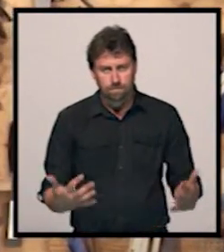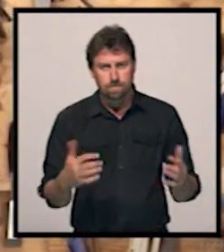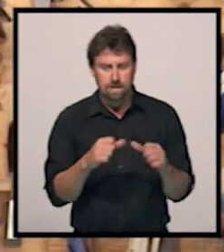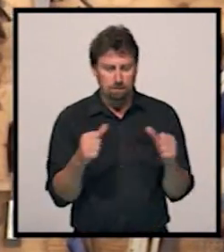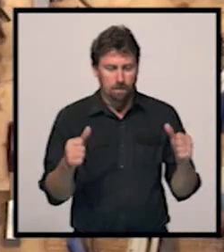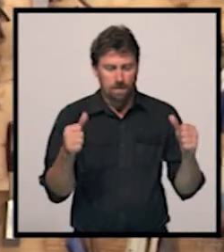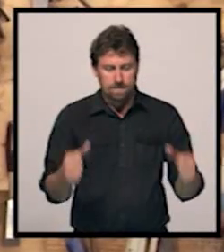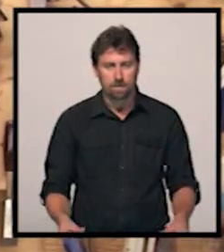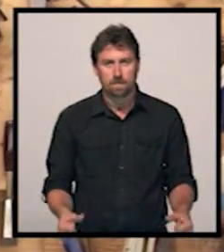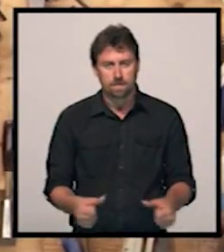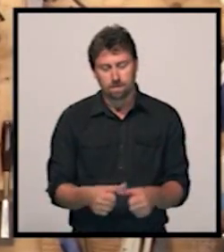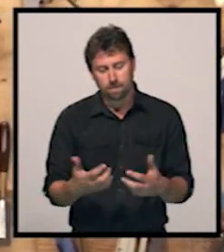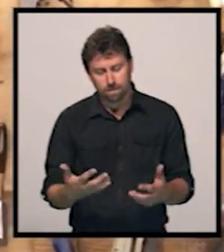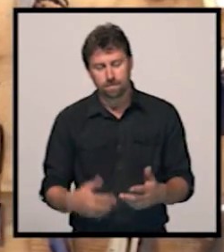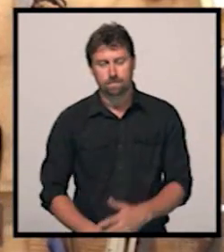masking tape.